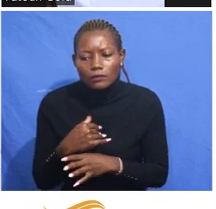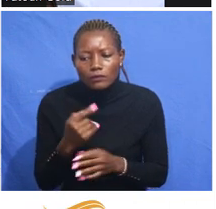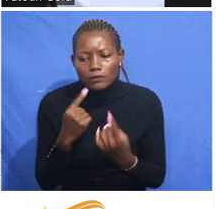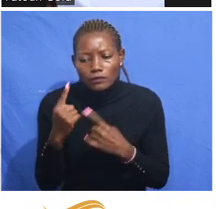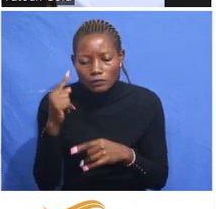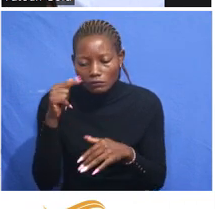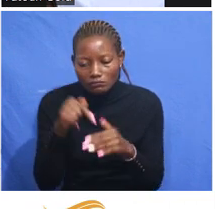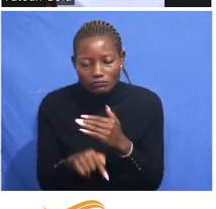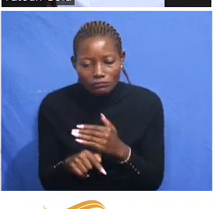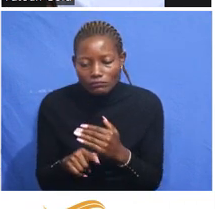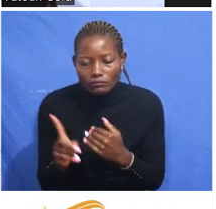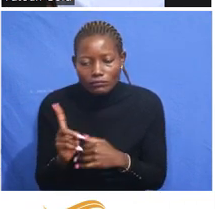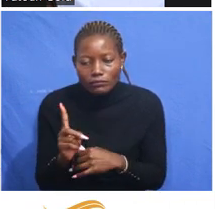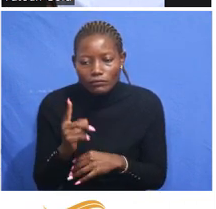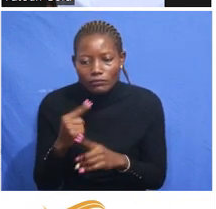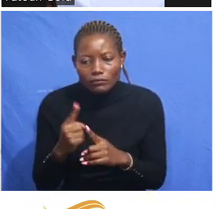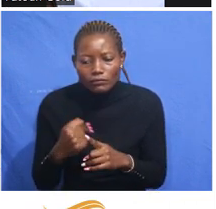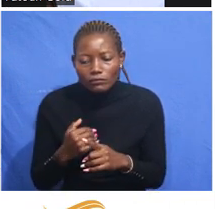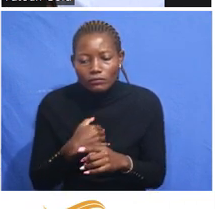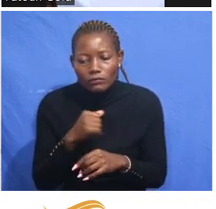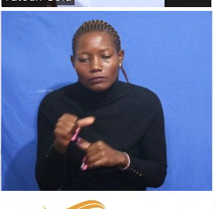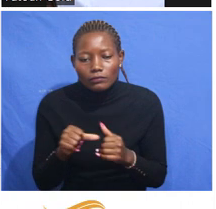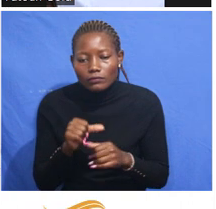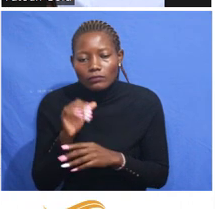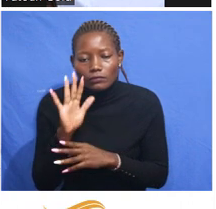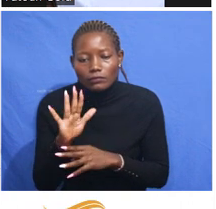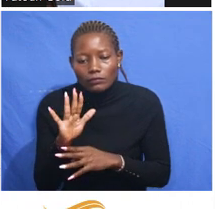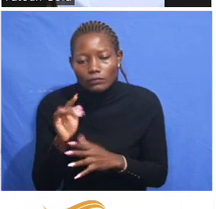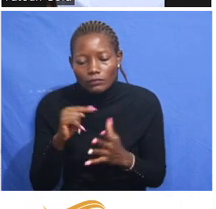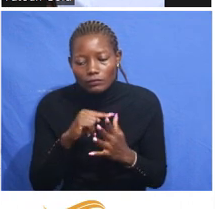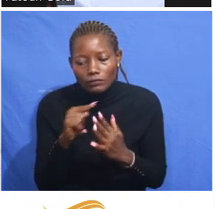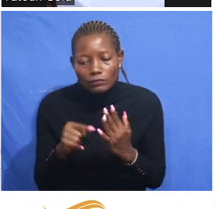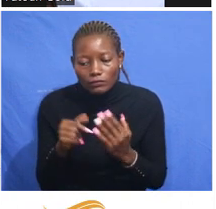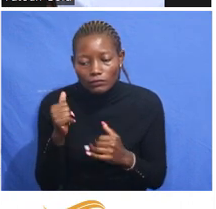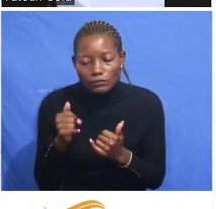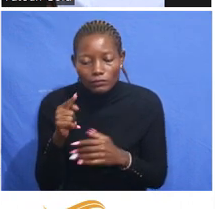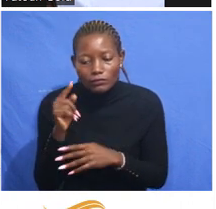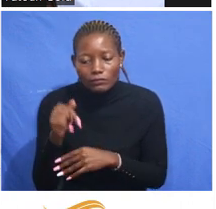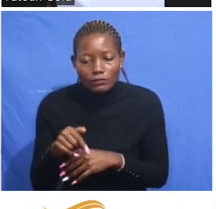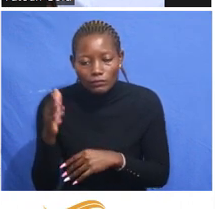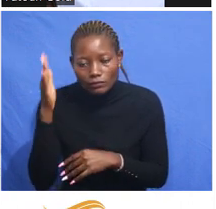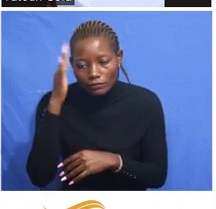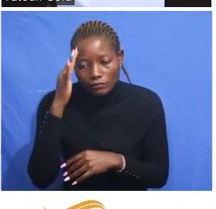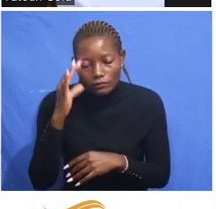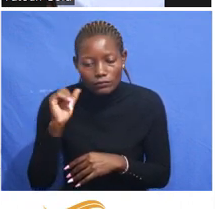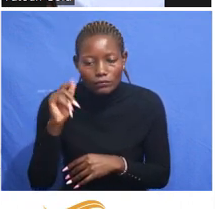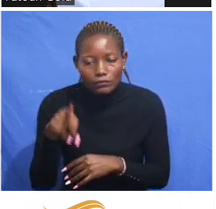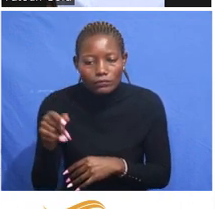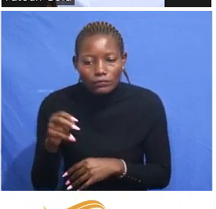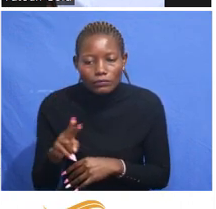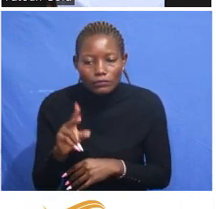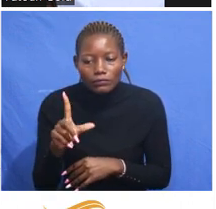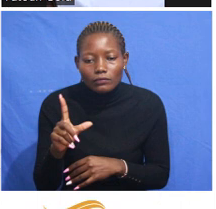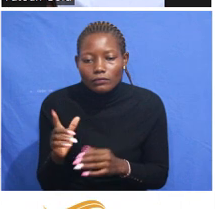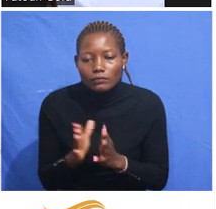of the structure, but there are about 5 elements in the structure that you need to know there: the capsule and the articular cartilage